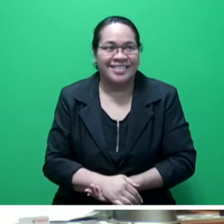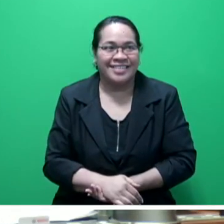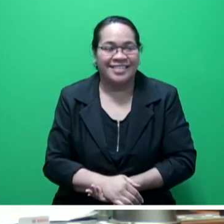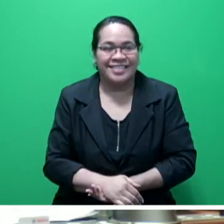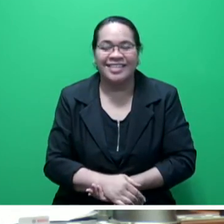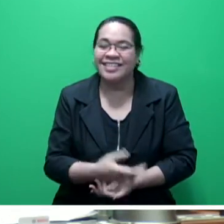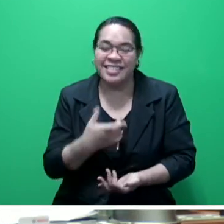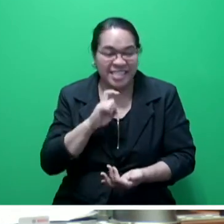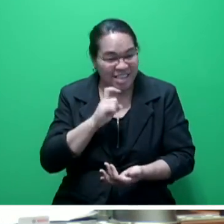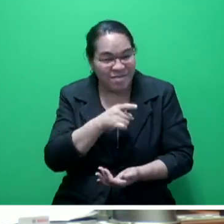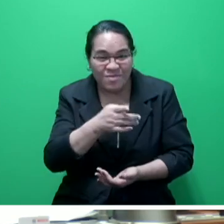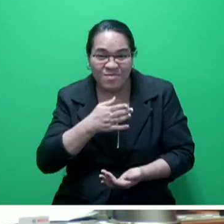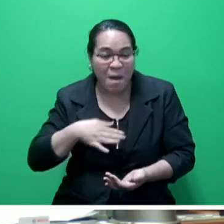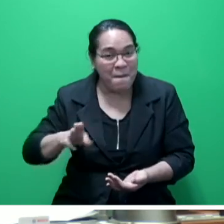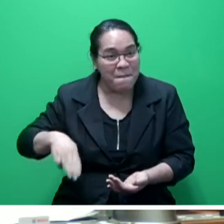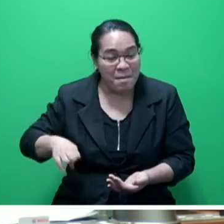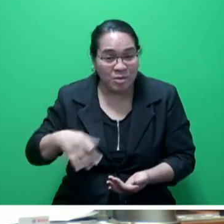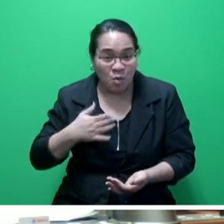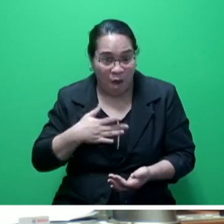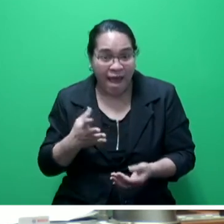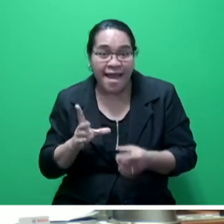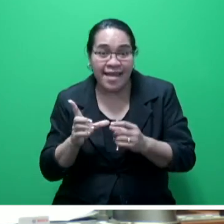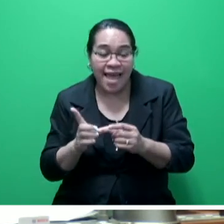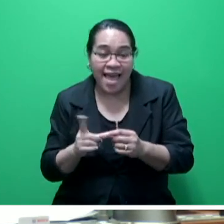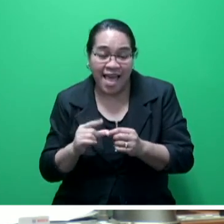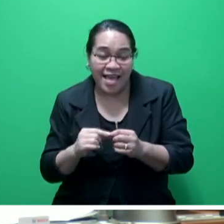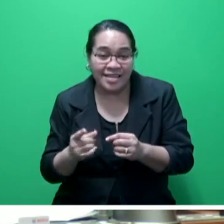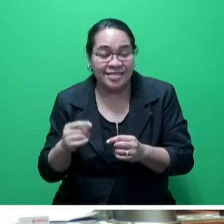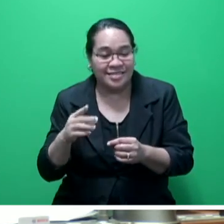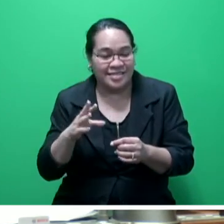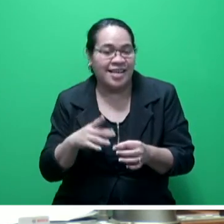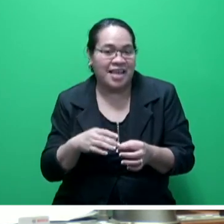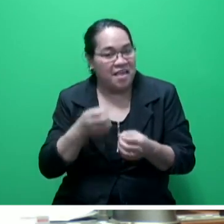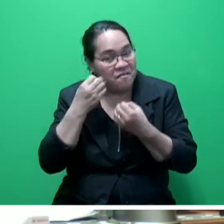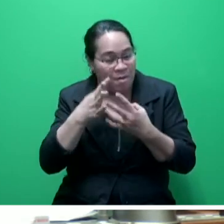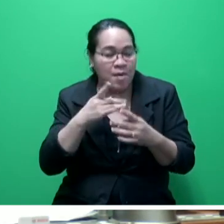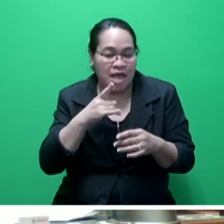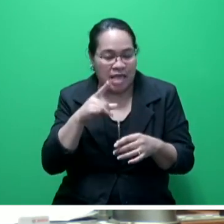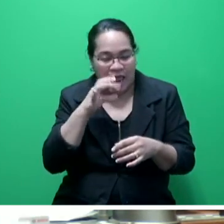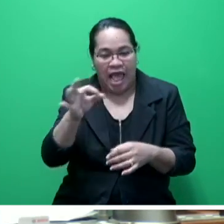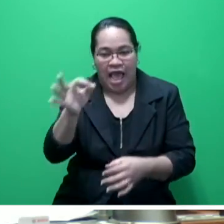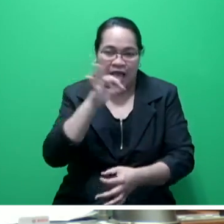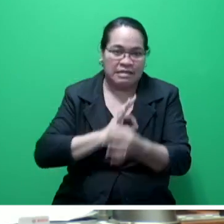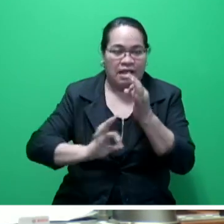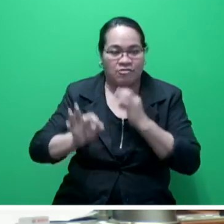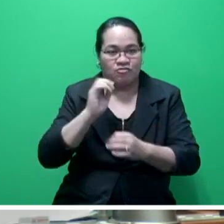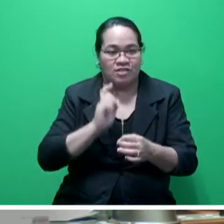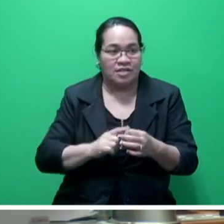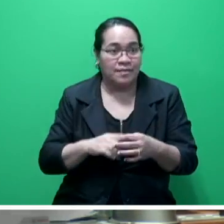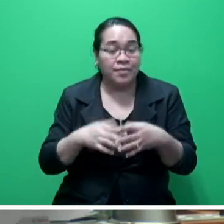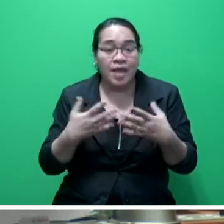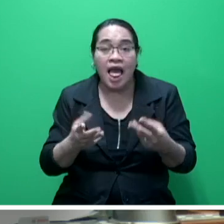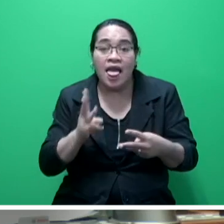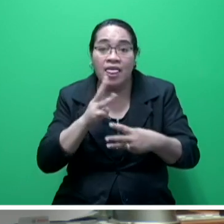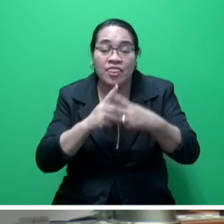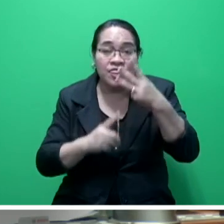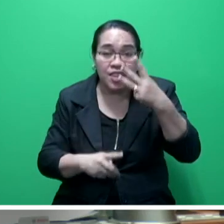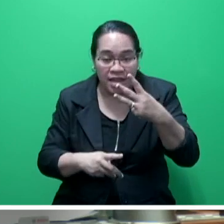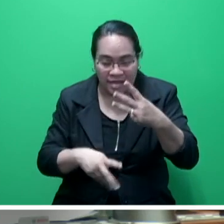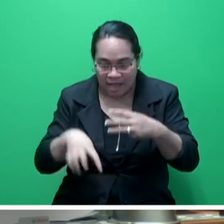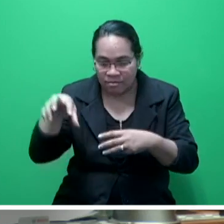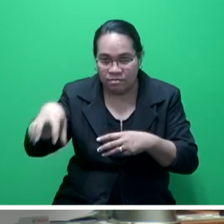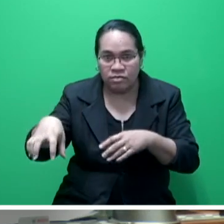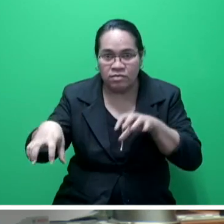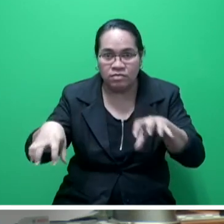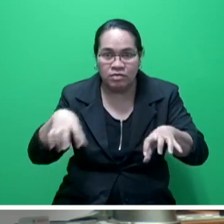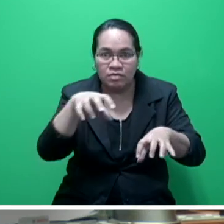If the members want any additional information, they can ask supplementary question I could answer. Mr. Speaker, basically the three types of nurseries that